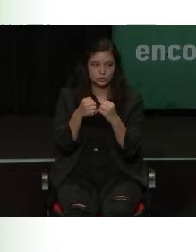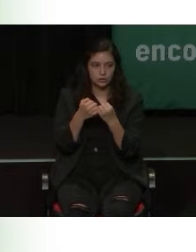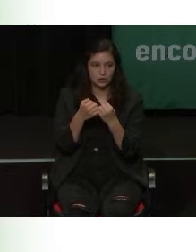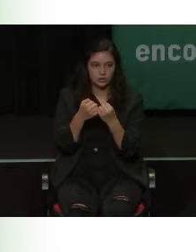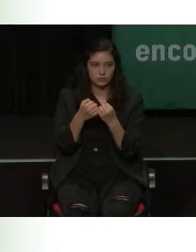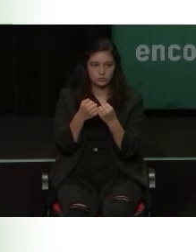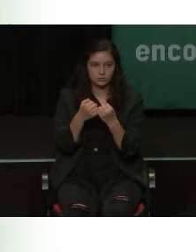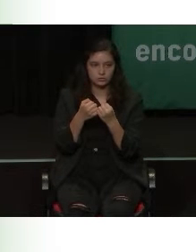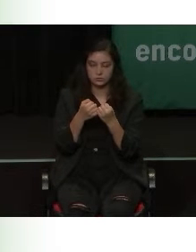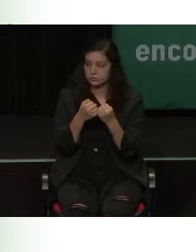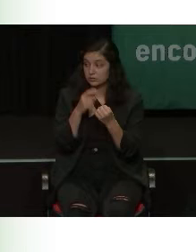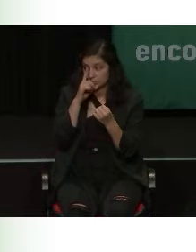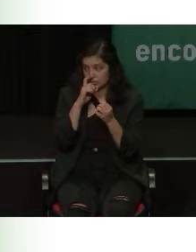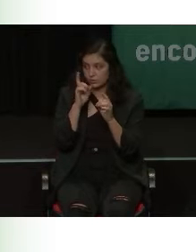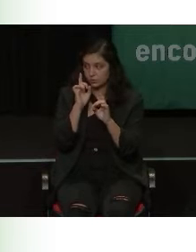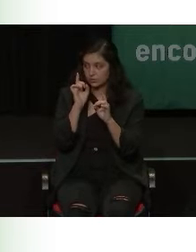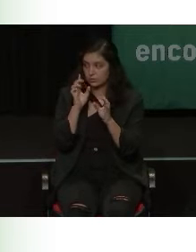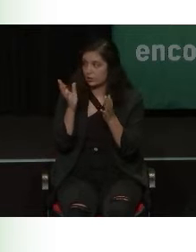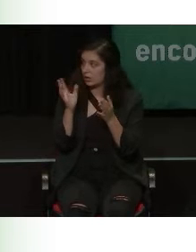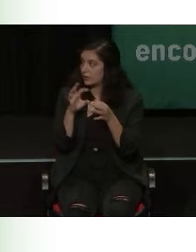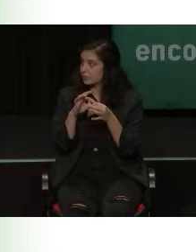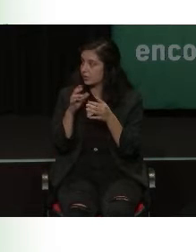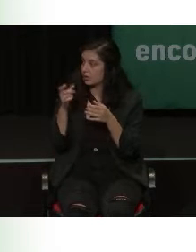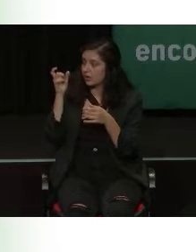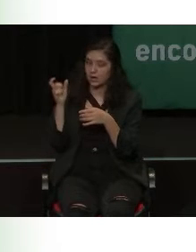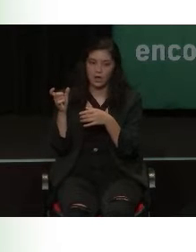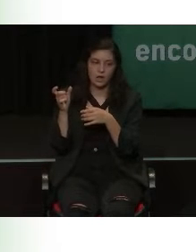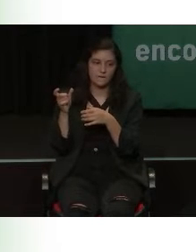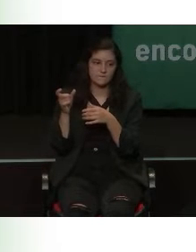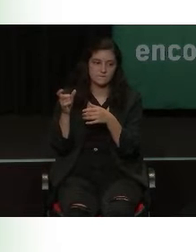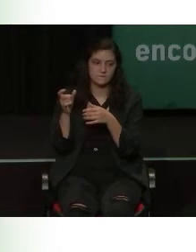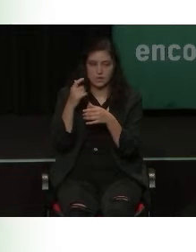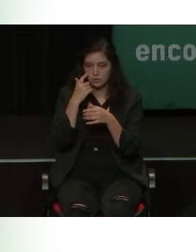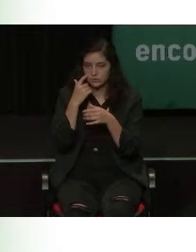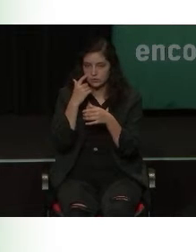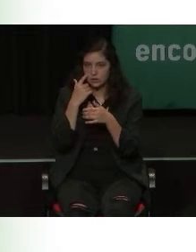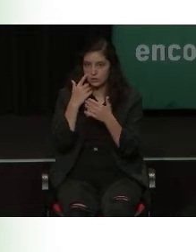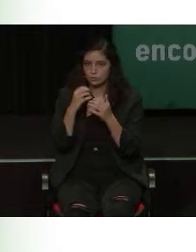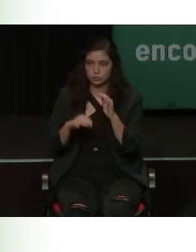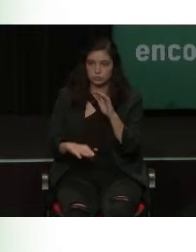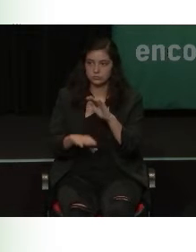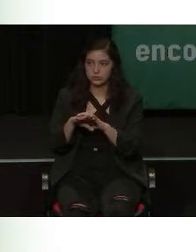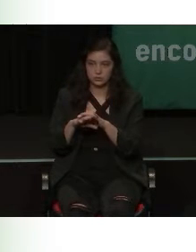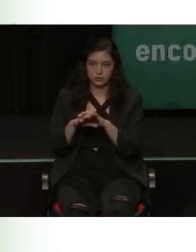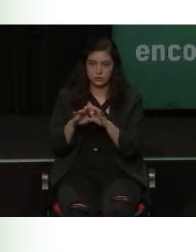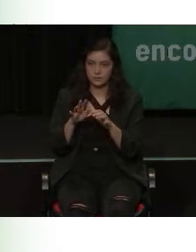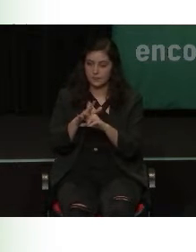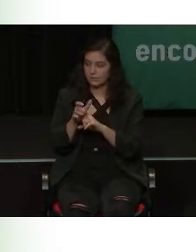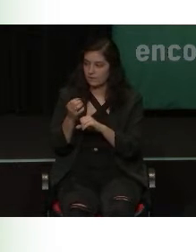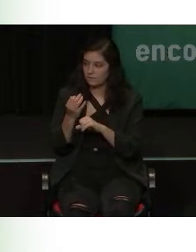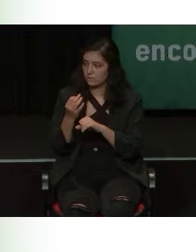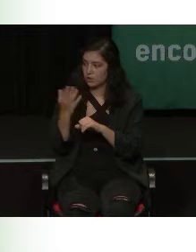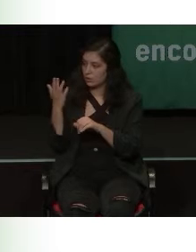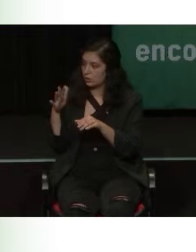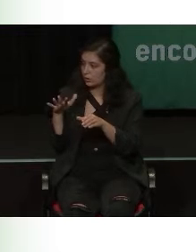in a queue. And let's remember that the avatar was tested during